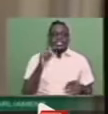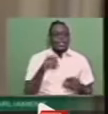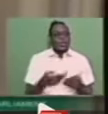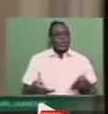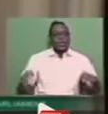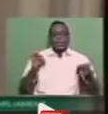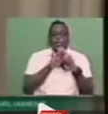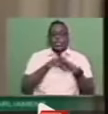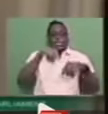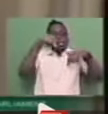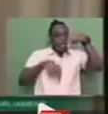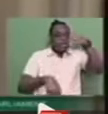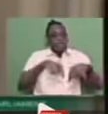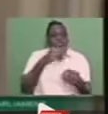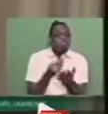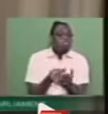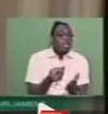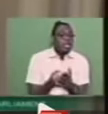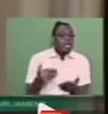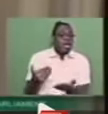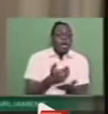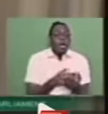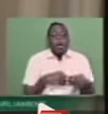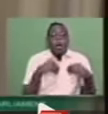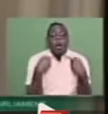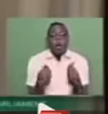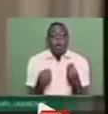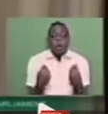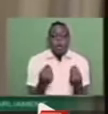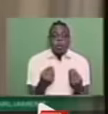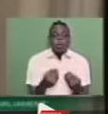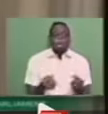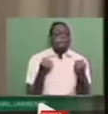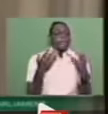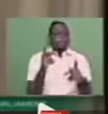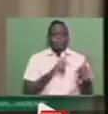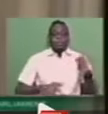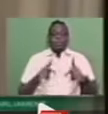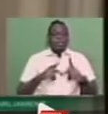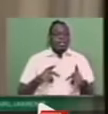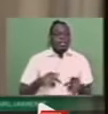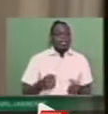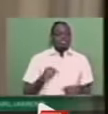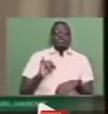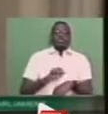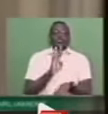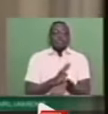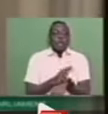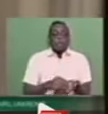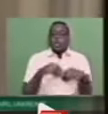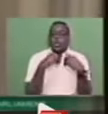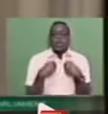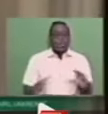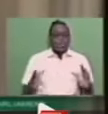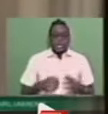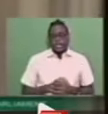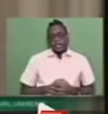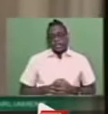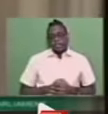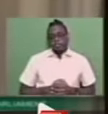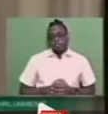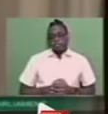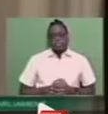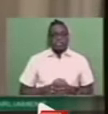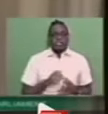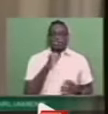sector, the placing of close to 10,000 people and their families on the breadline. It started with the failure to implement proper